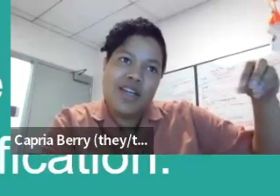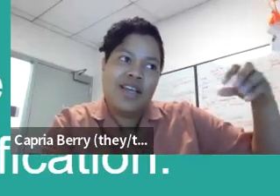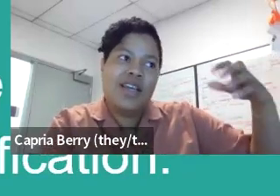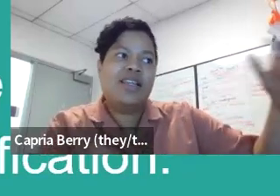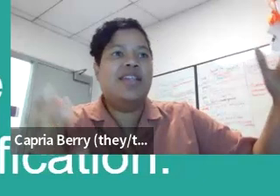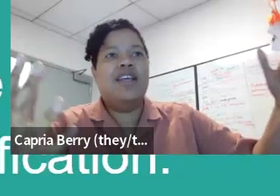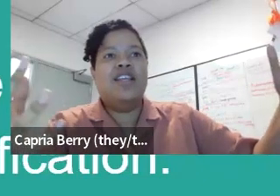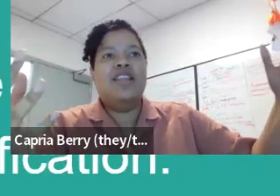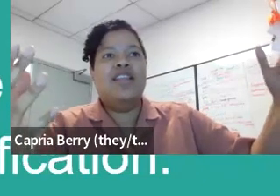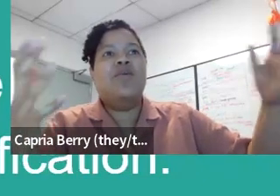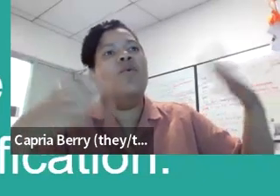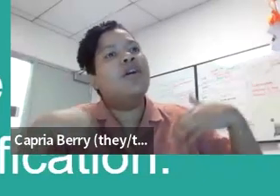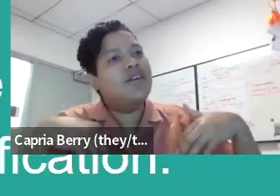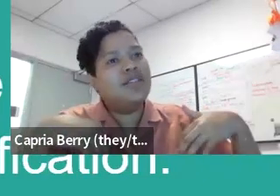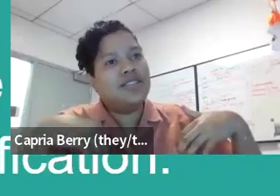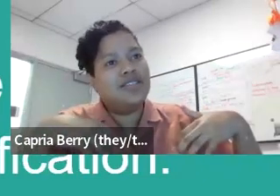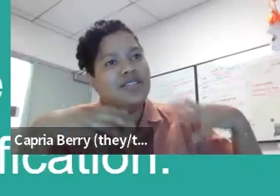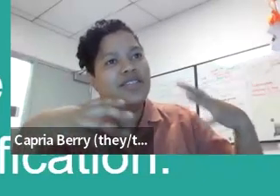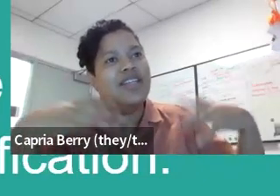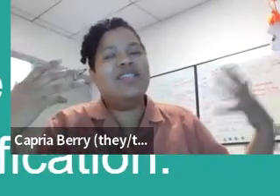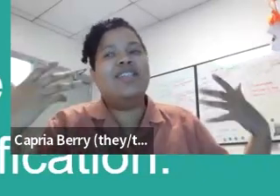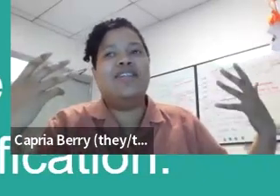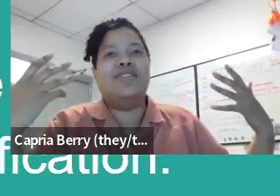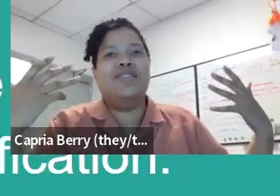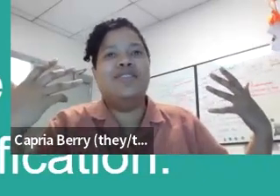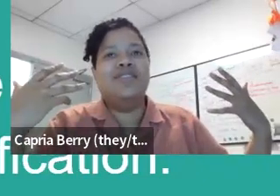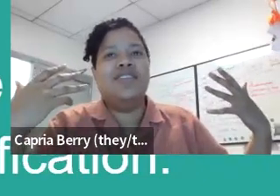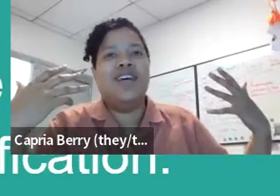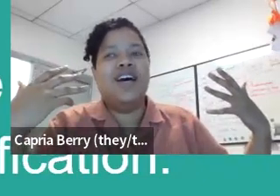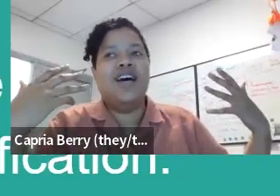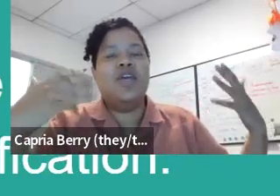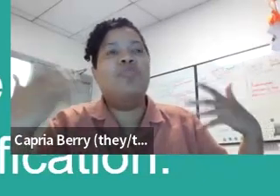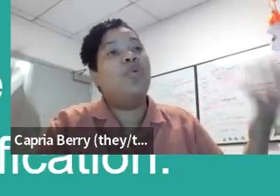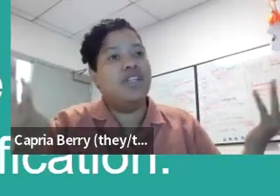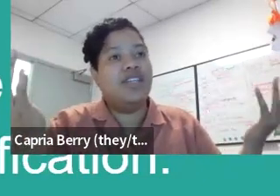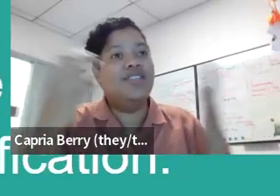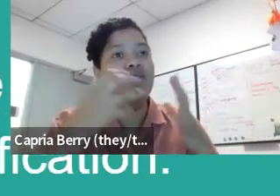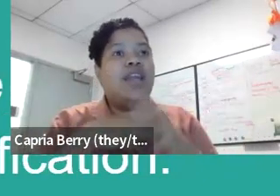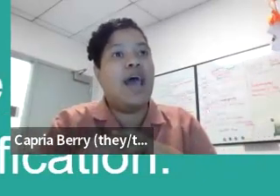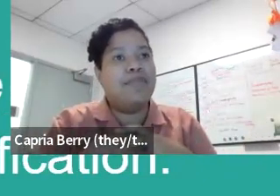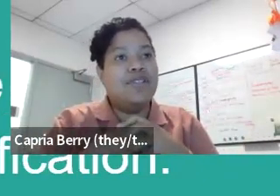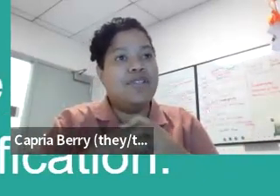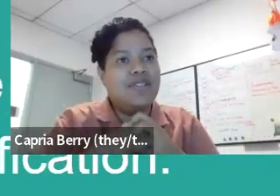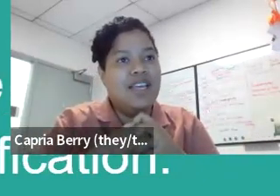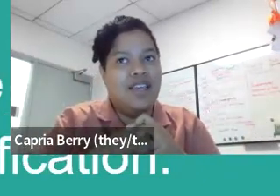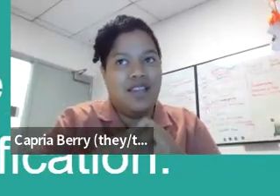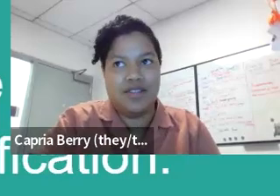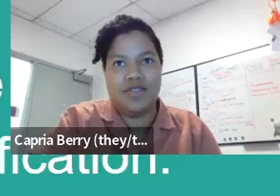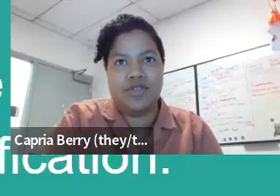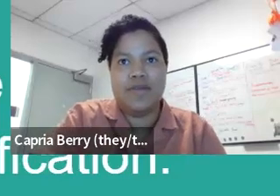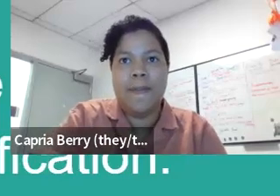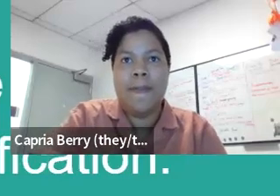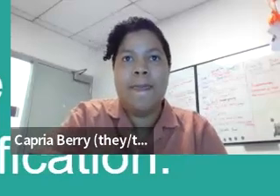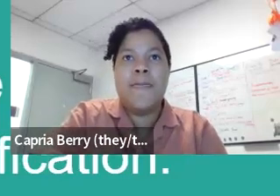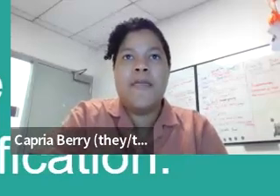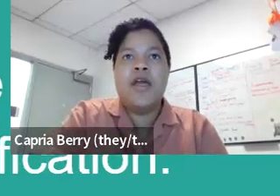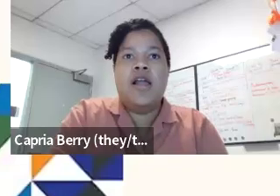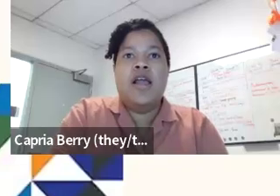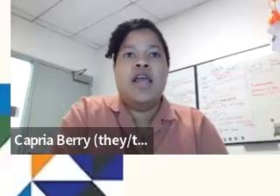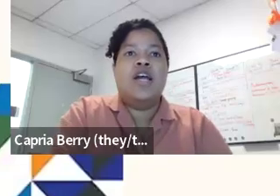academy / creating new structures within the academy. So that's kind of how I'm thinking about this.